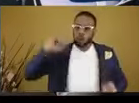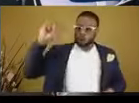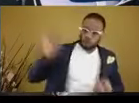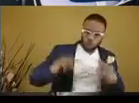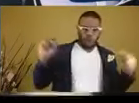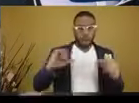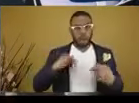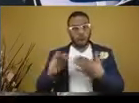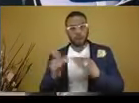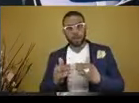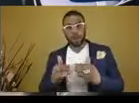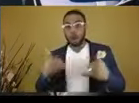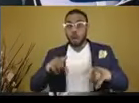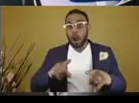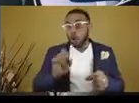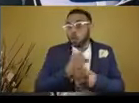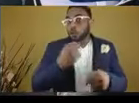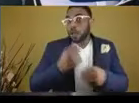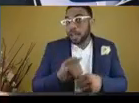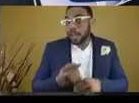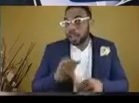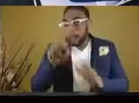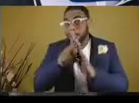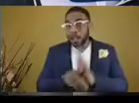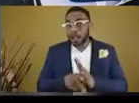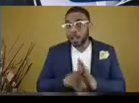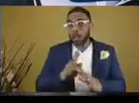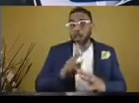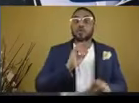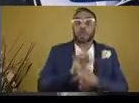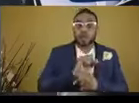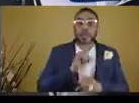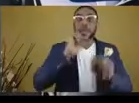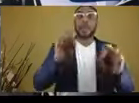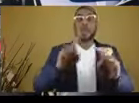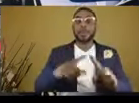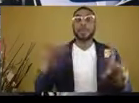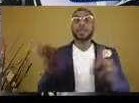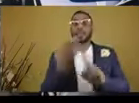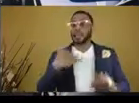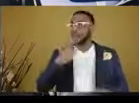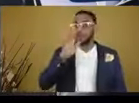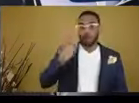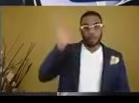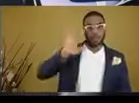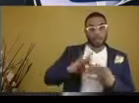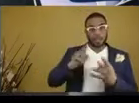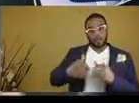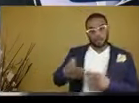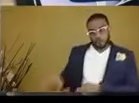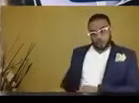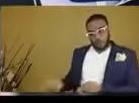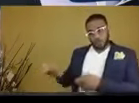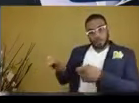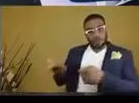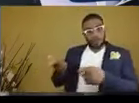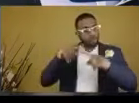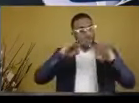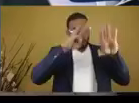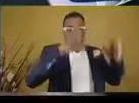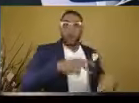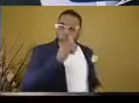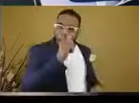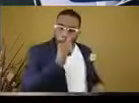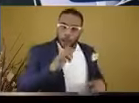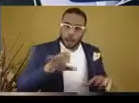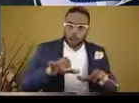in our community, while we're creating the policies to literally be able to get us, like my grandmother just say, from pillar to post, that what we also have to do is we